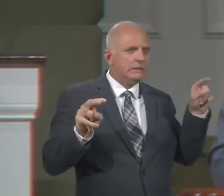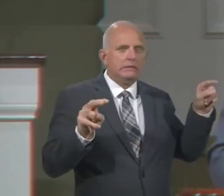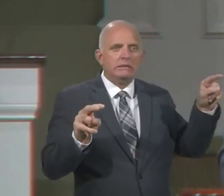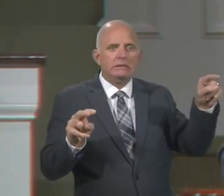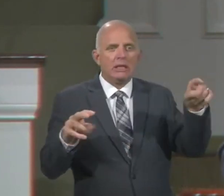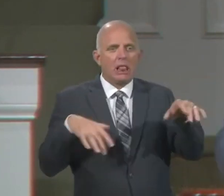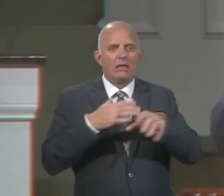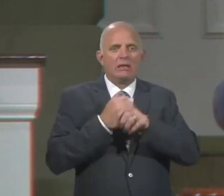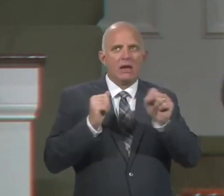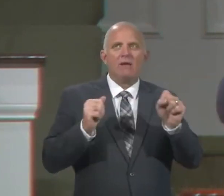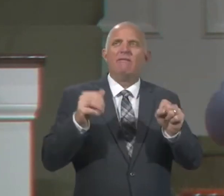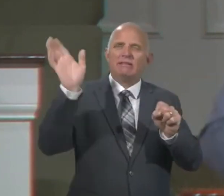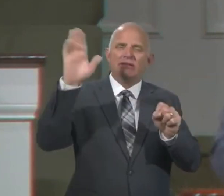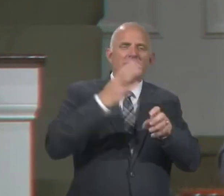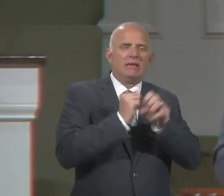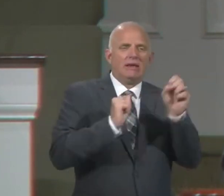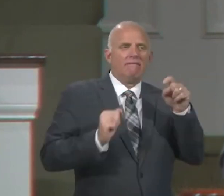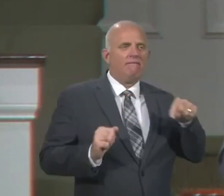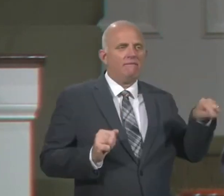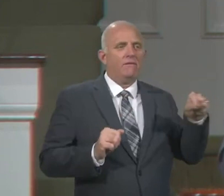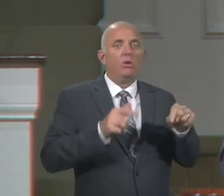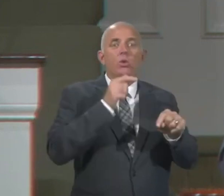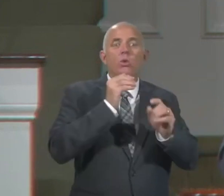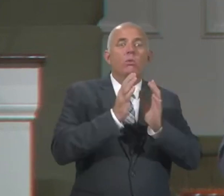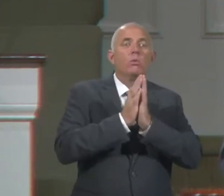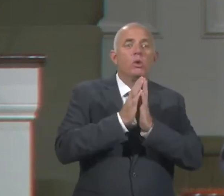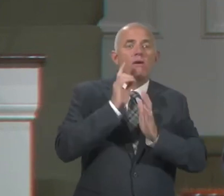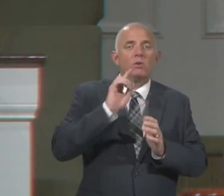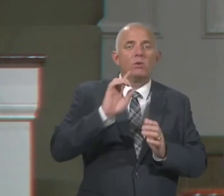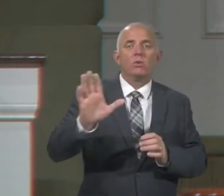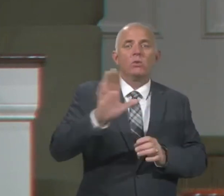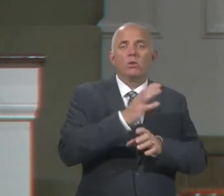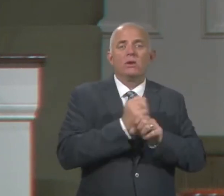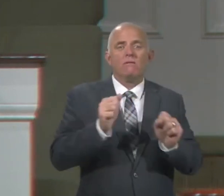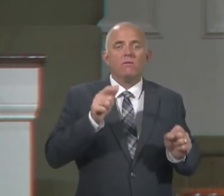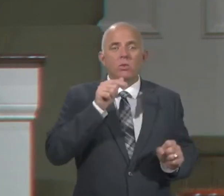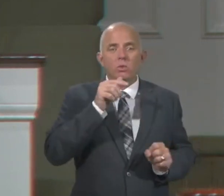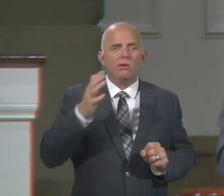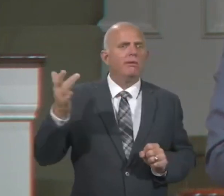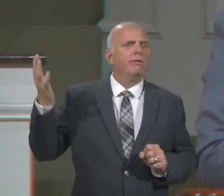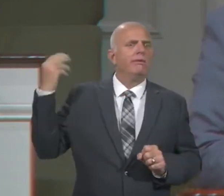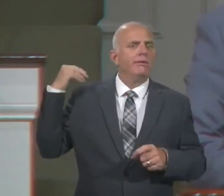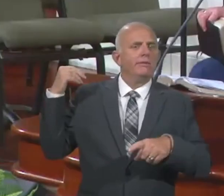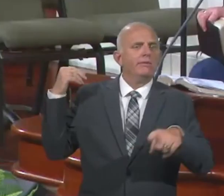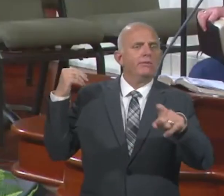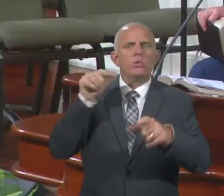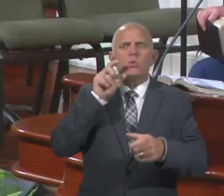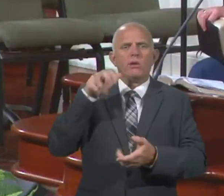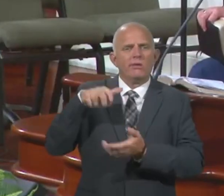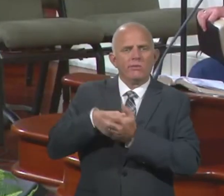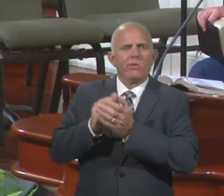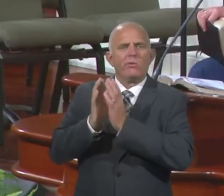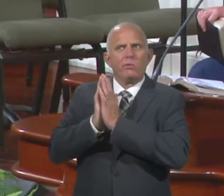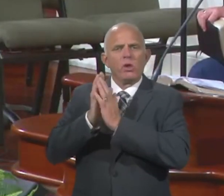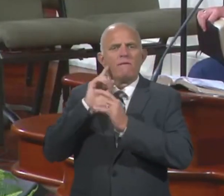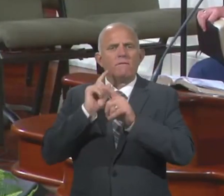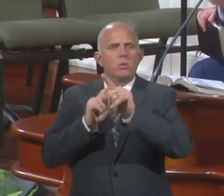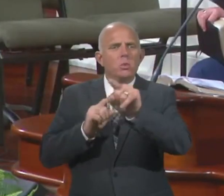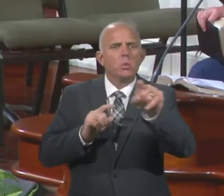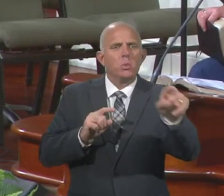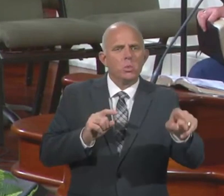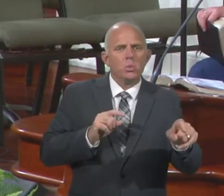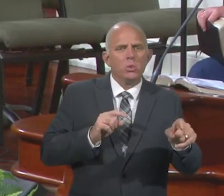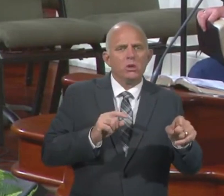I wonder who prayed so that you could be saved. I wonder who went on their knees and prayed for